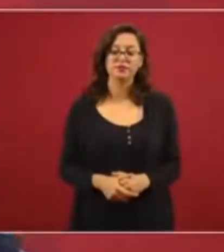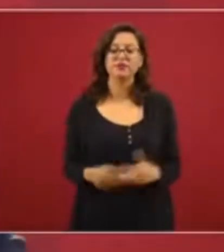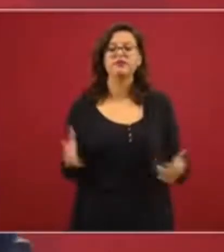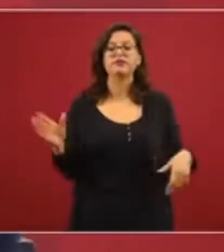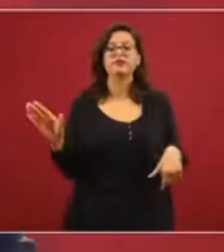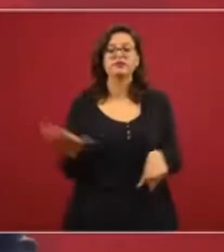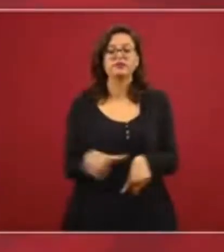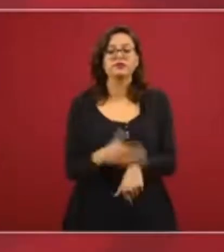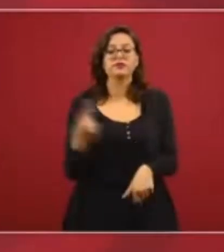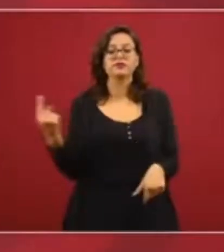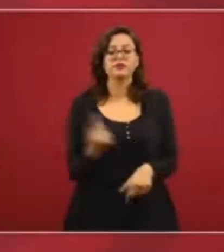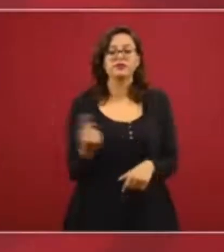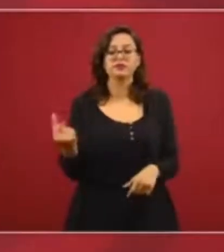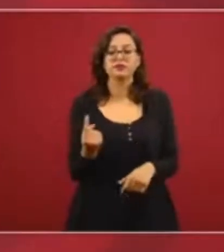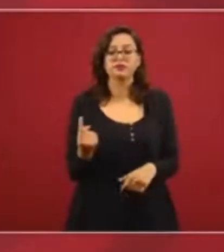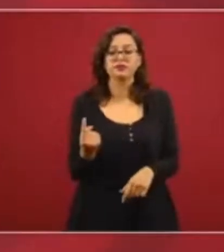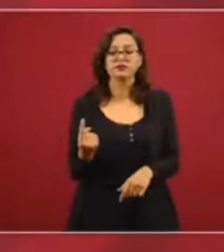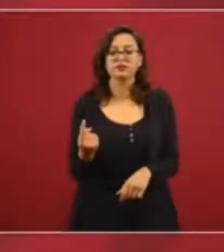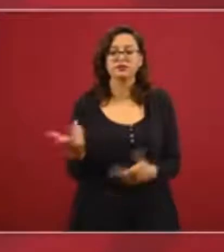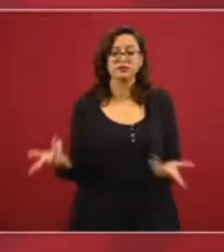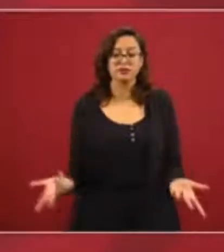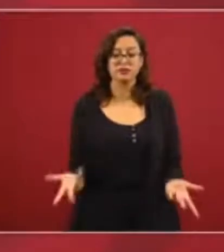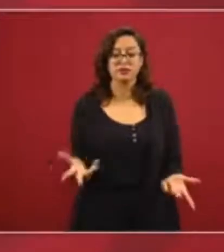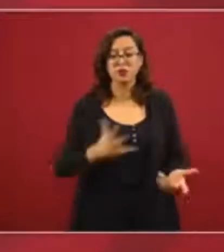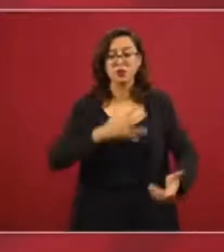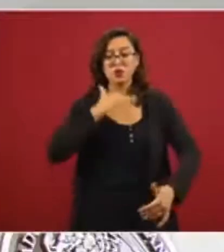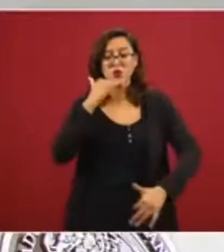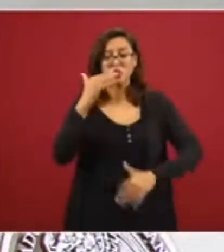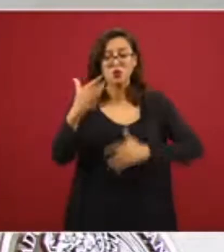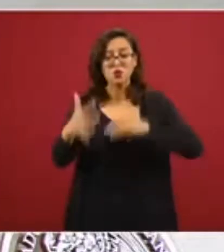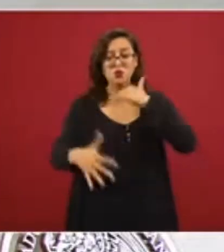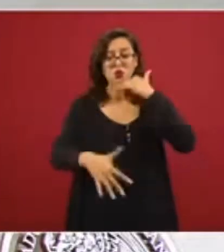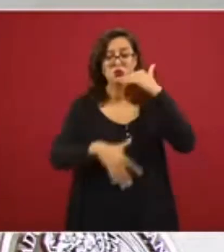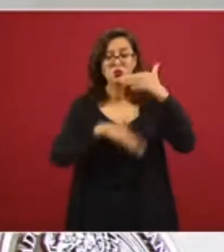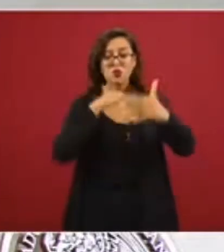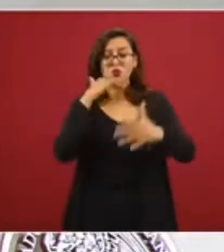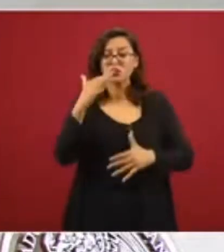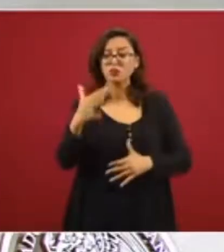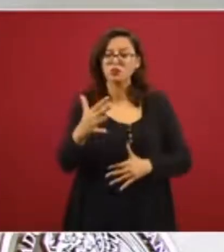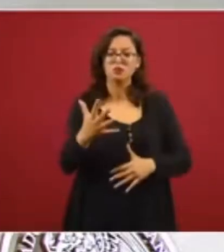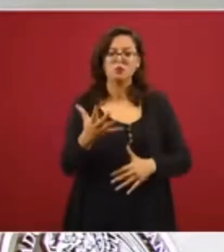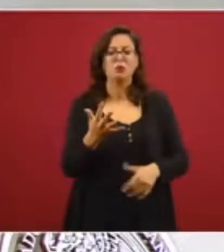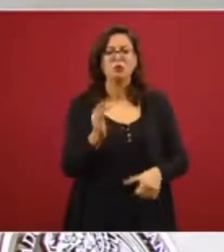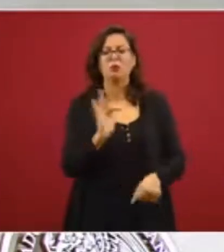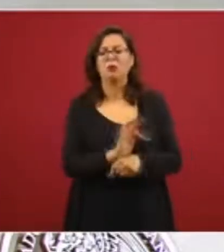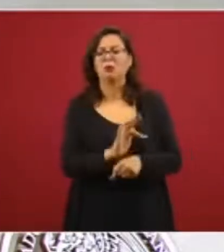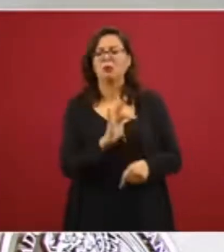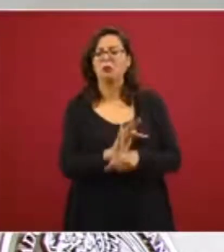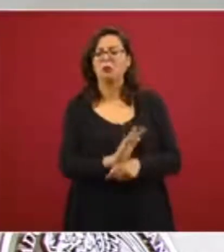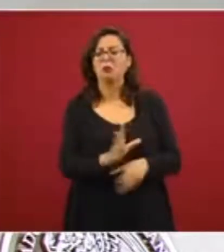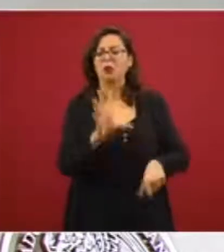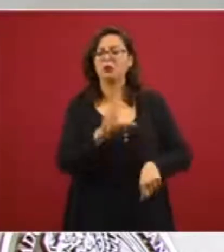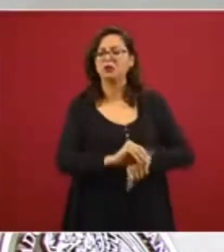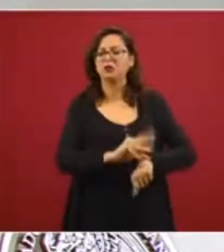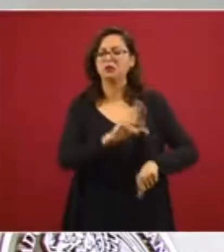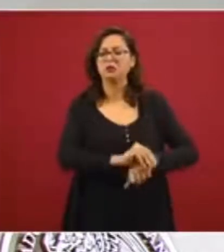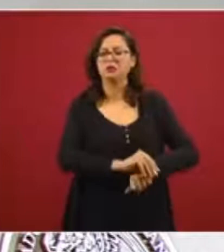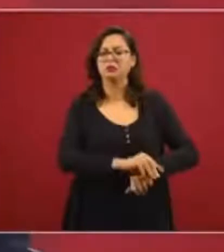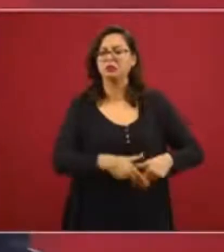porque la corrupción because corruption se solapaba, was being covered